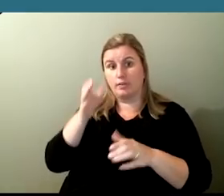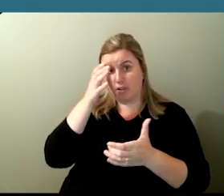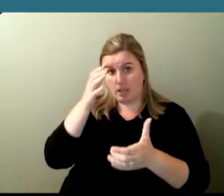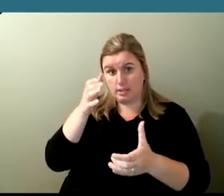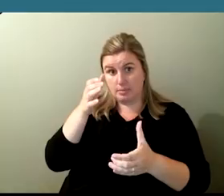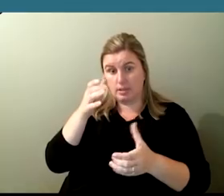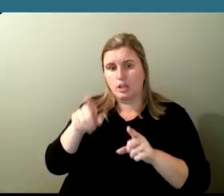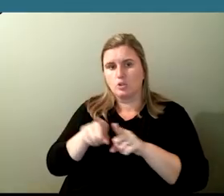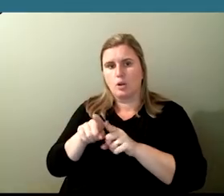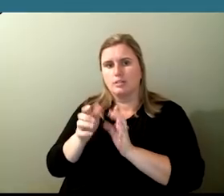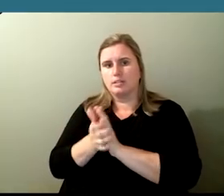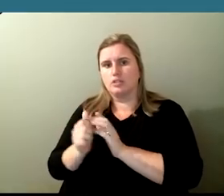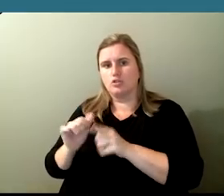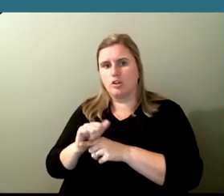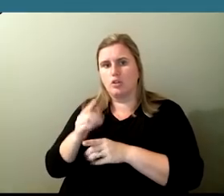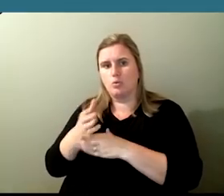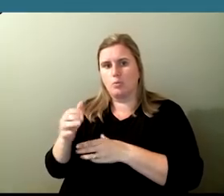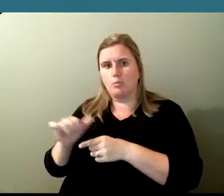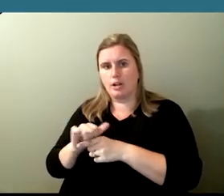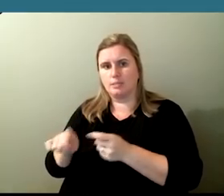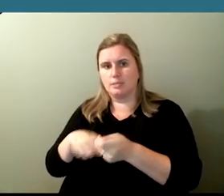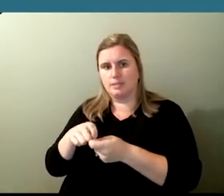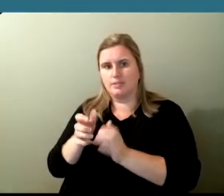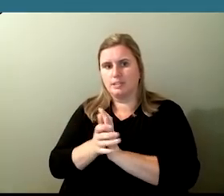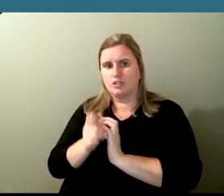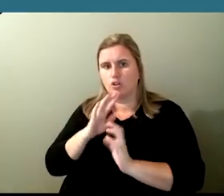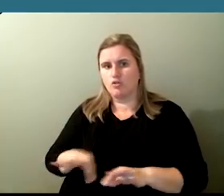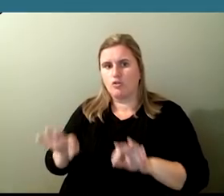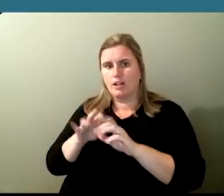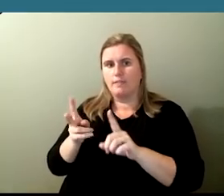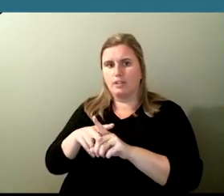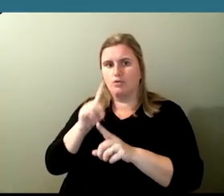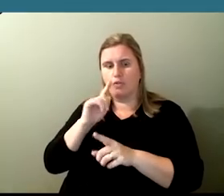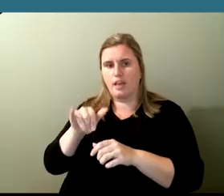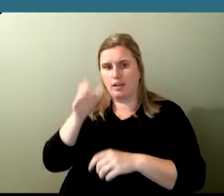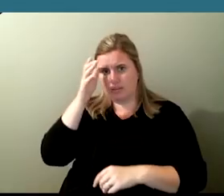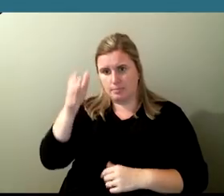as well as the skills training to practice the specific skills that are relevant associated with those concepts.